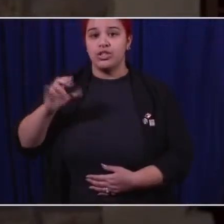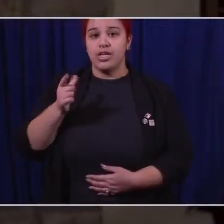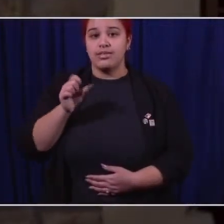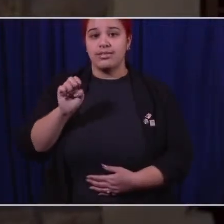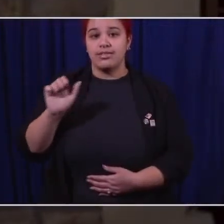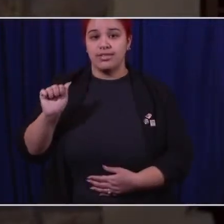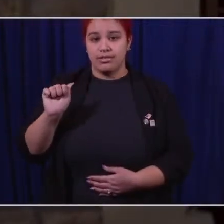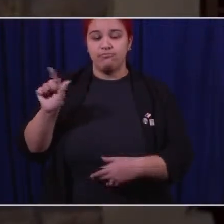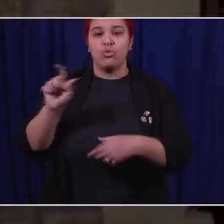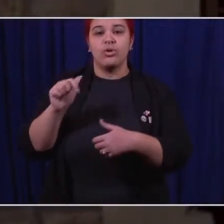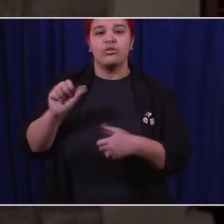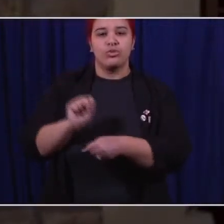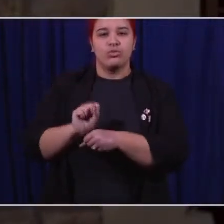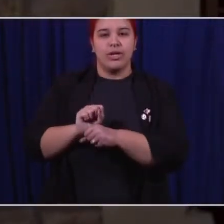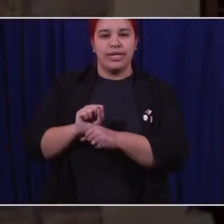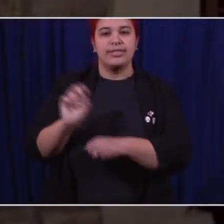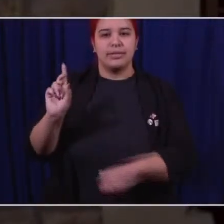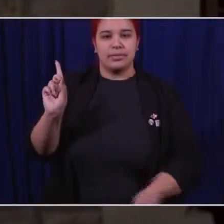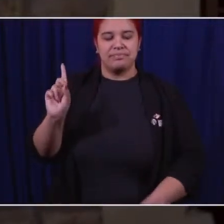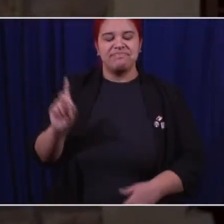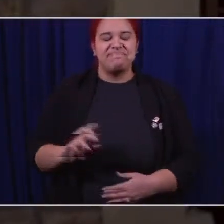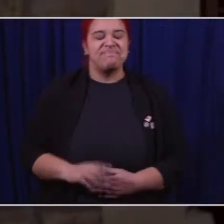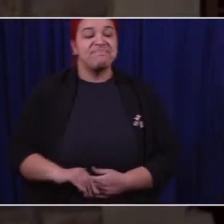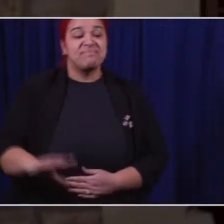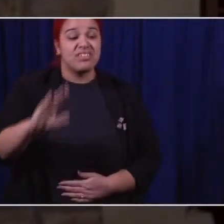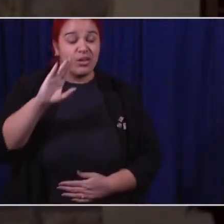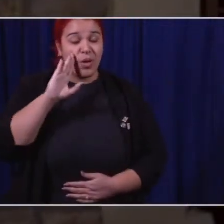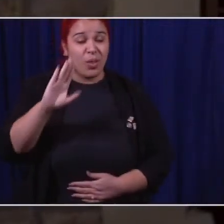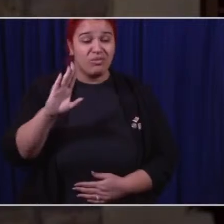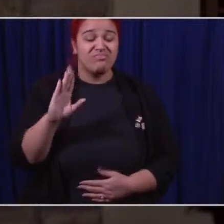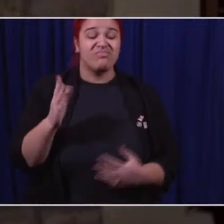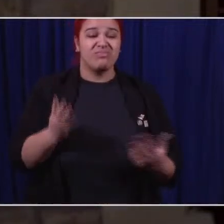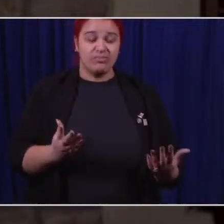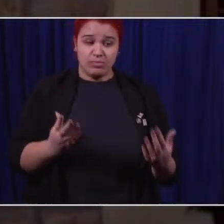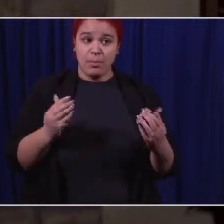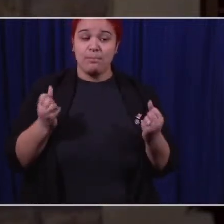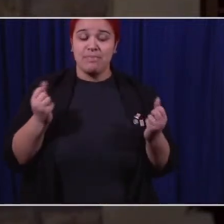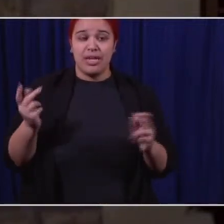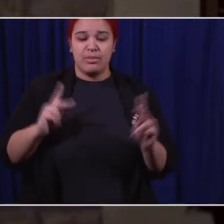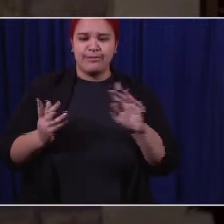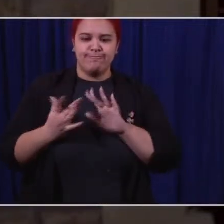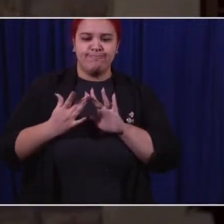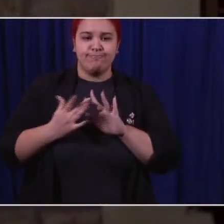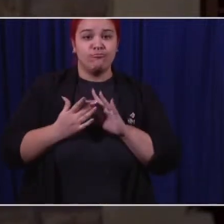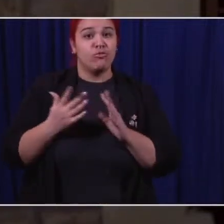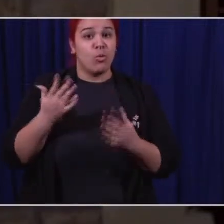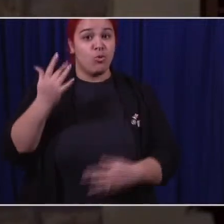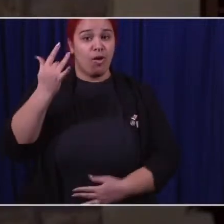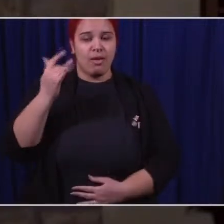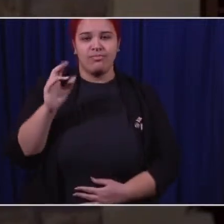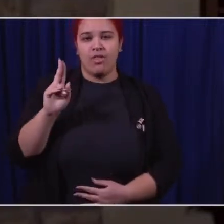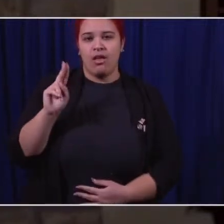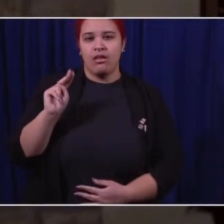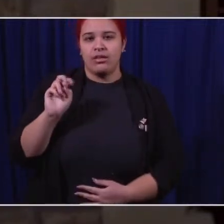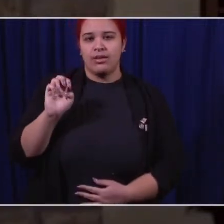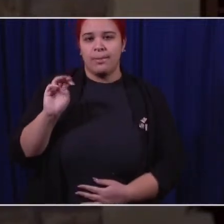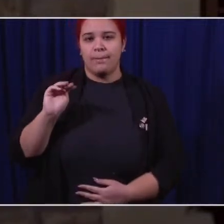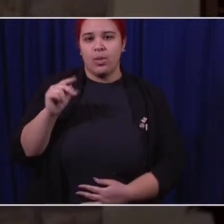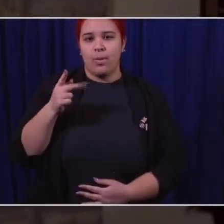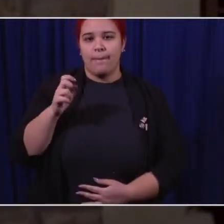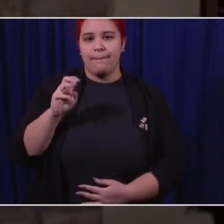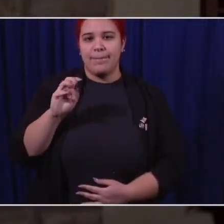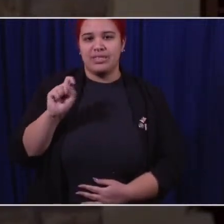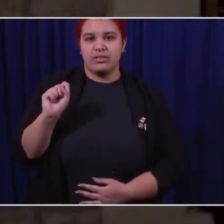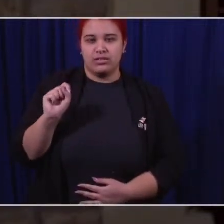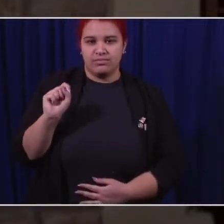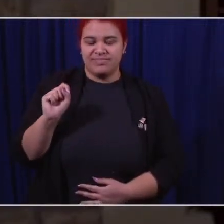receiving several calls and messages from our viewers concerned about the unemployment backlog. They say they haven't received the benefits since the end of December.